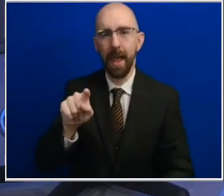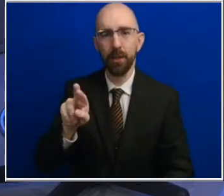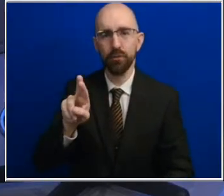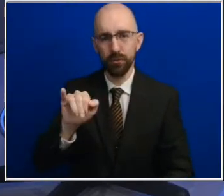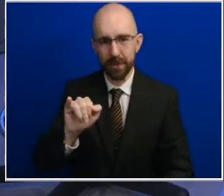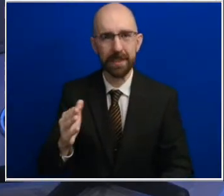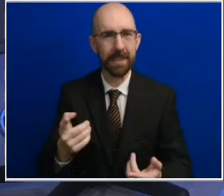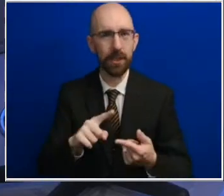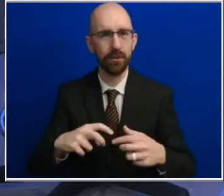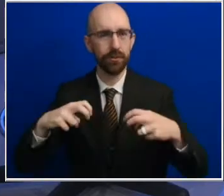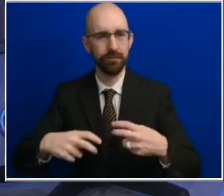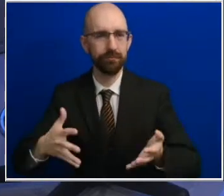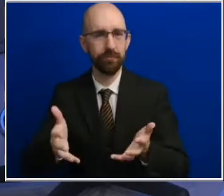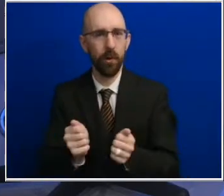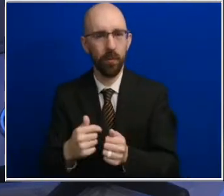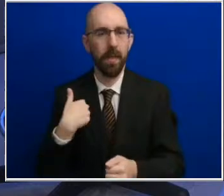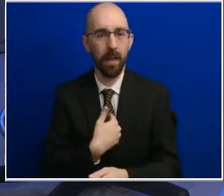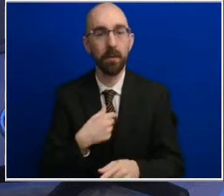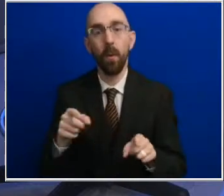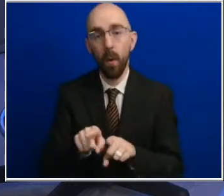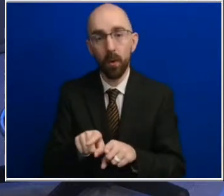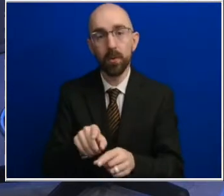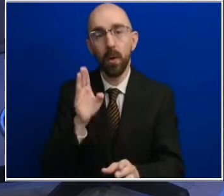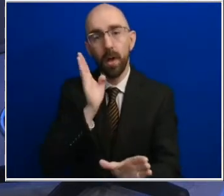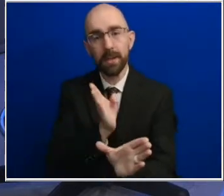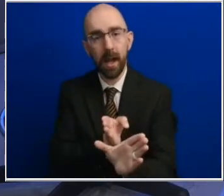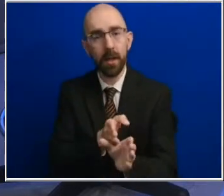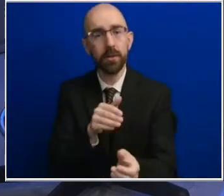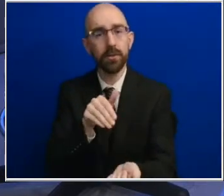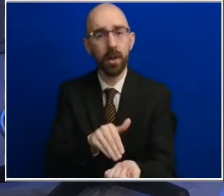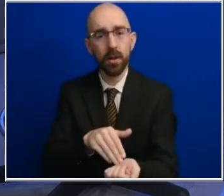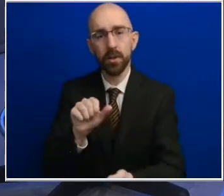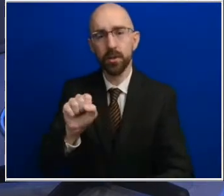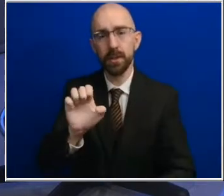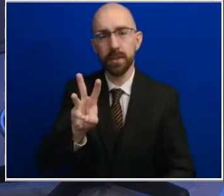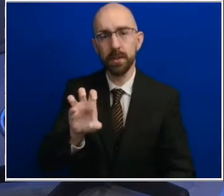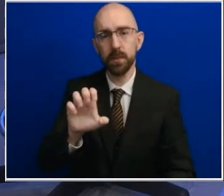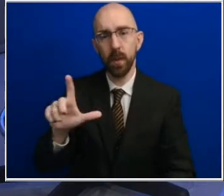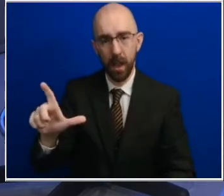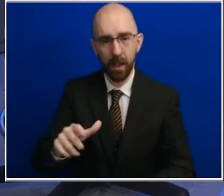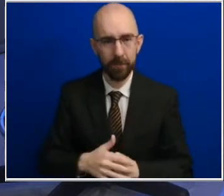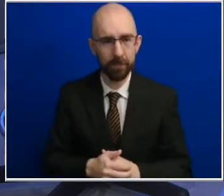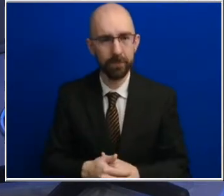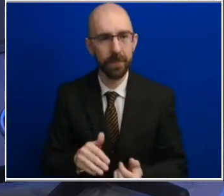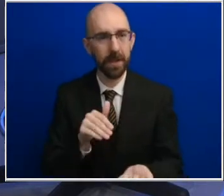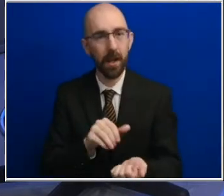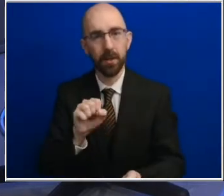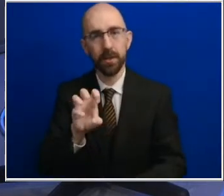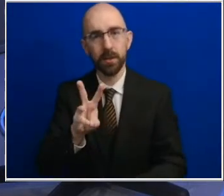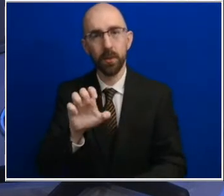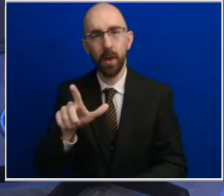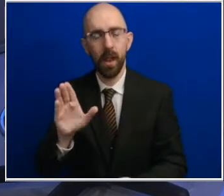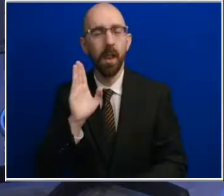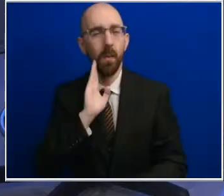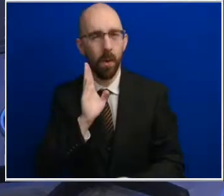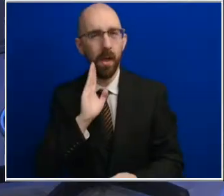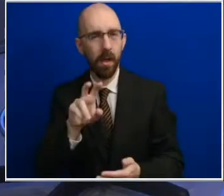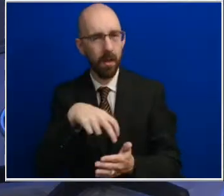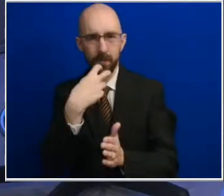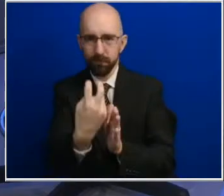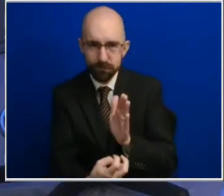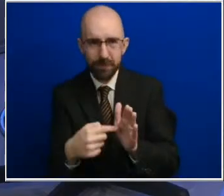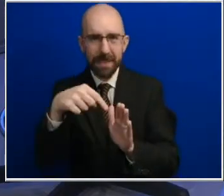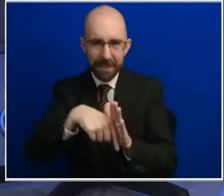We are also joined by psychologist Dr. Kelsey Sewell. Dr. Sewell, we're going to dive real deep into the